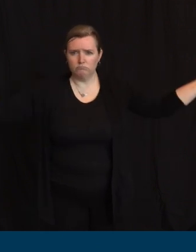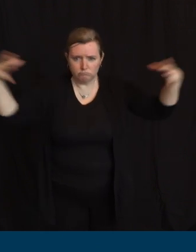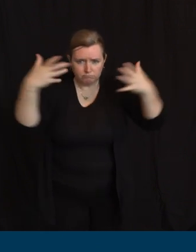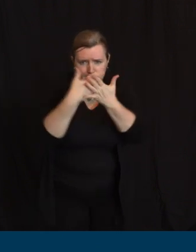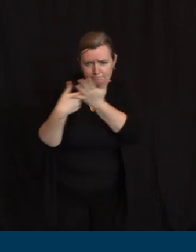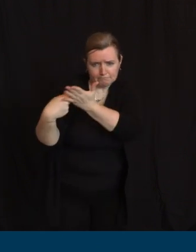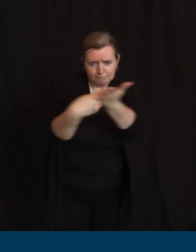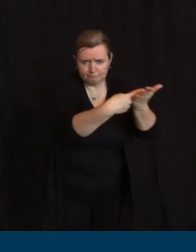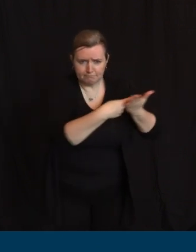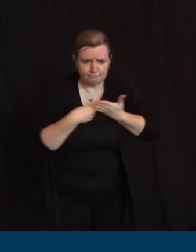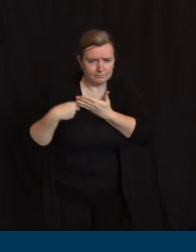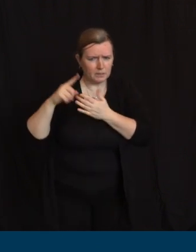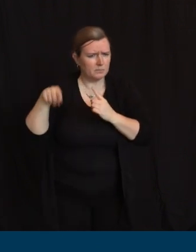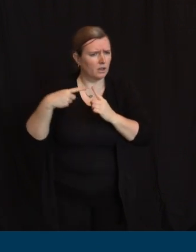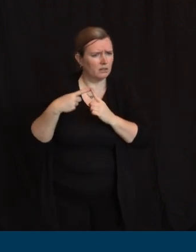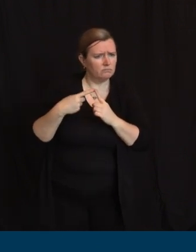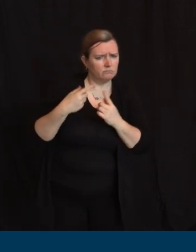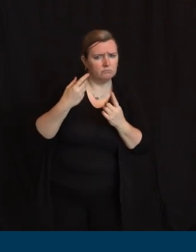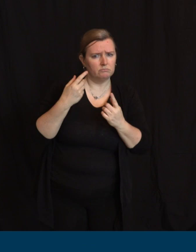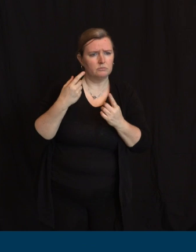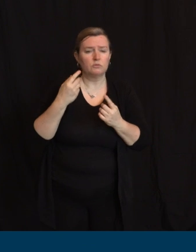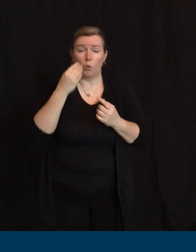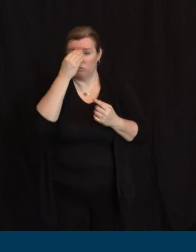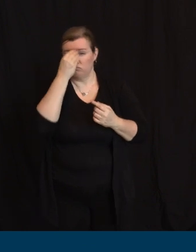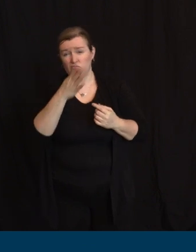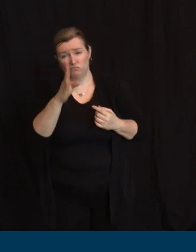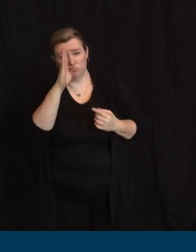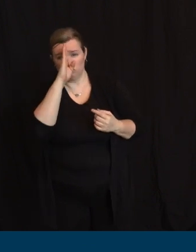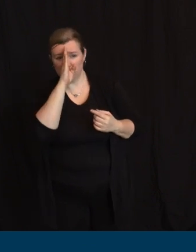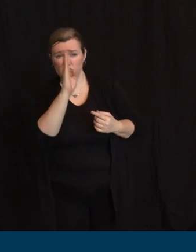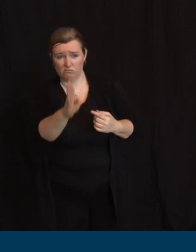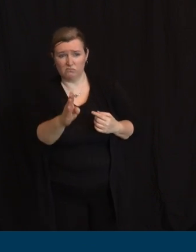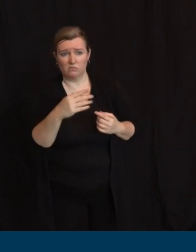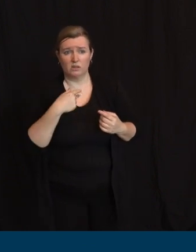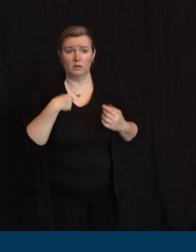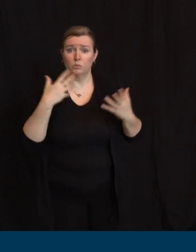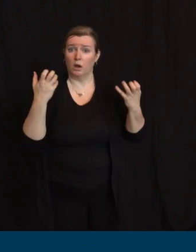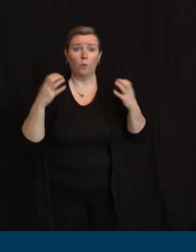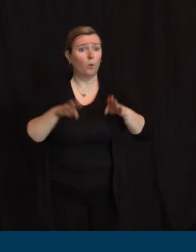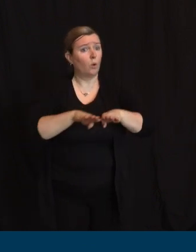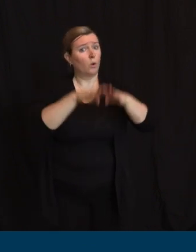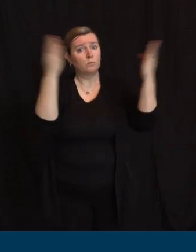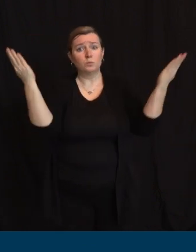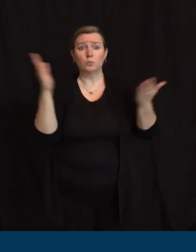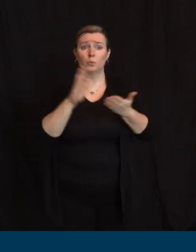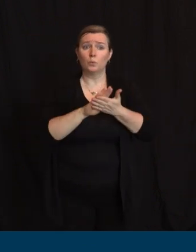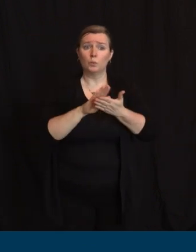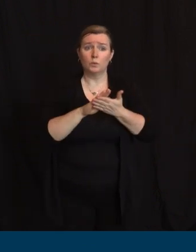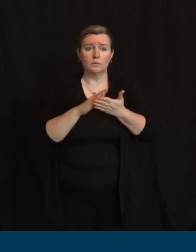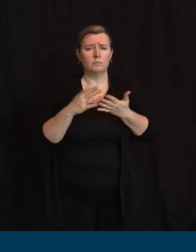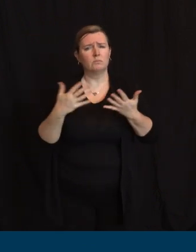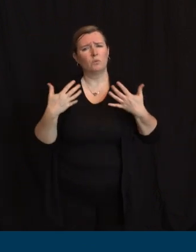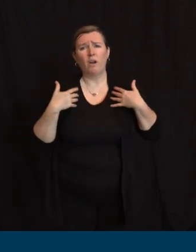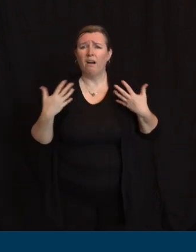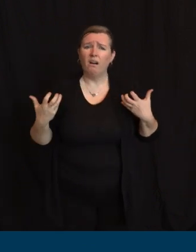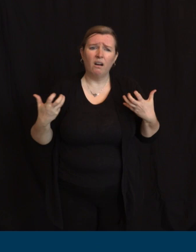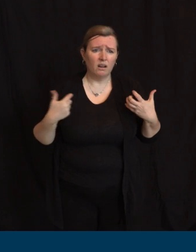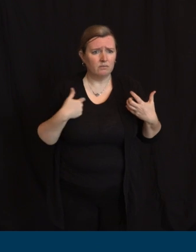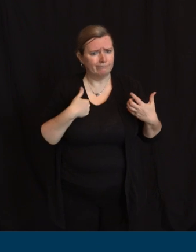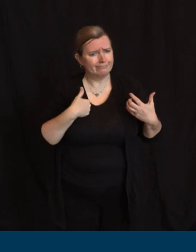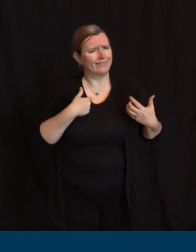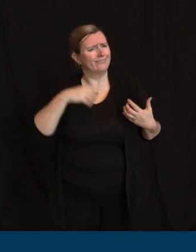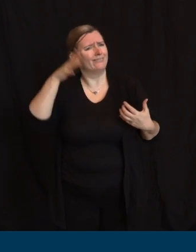Let me be perfectly clear. There's nobody who wants to open the schools more than I do. I'm a father of